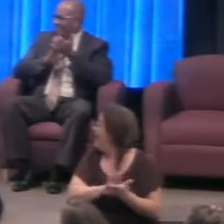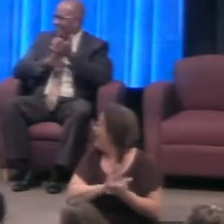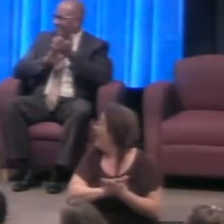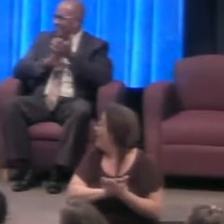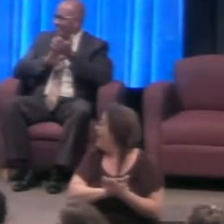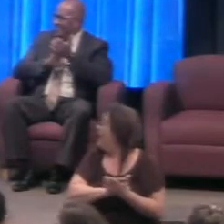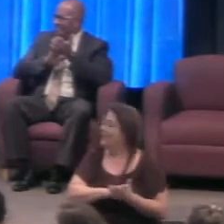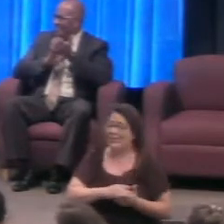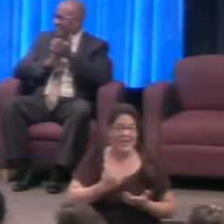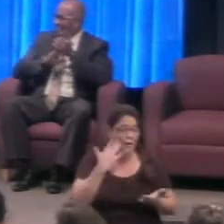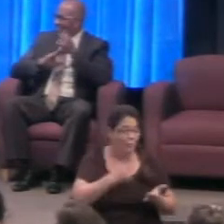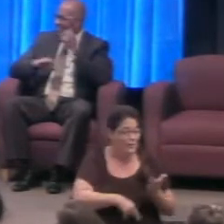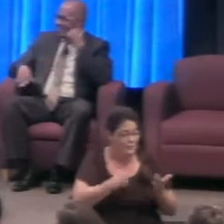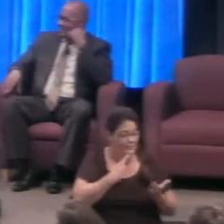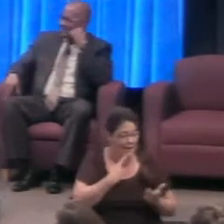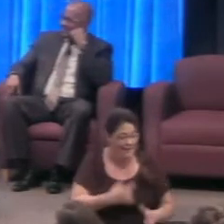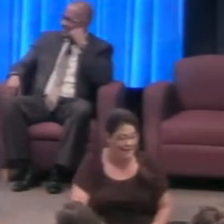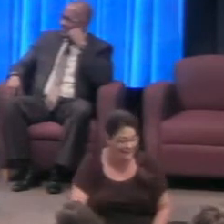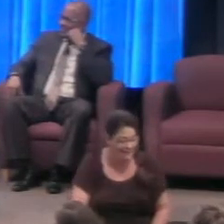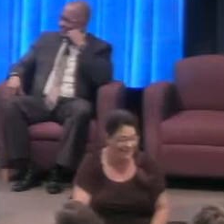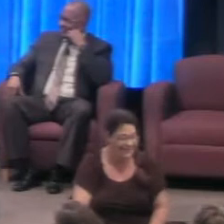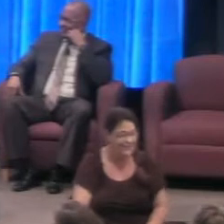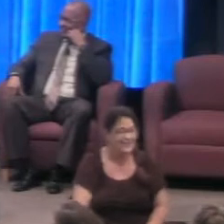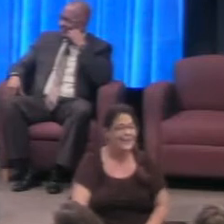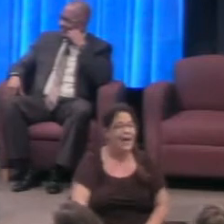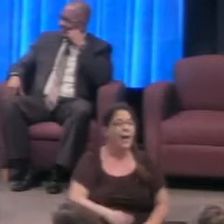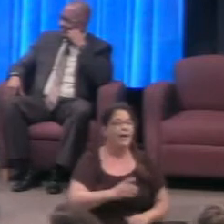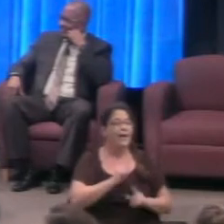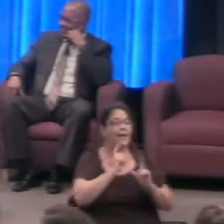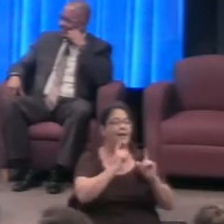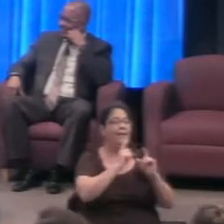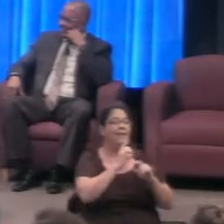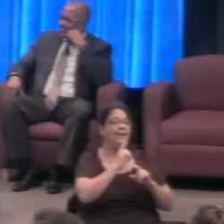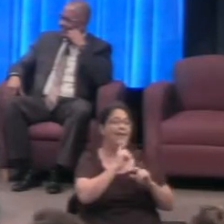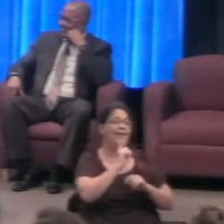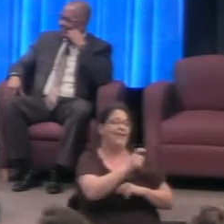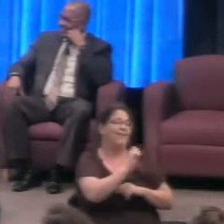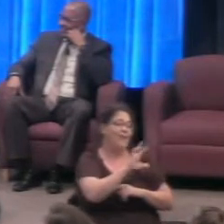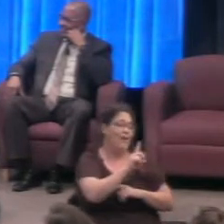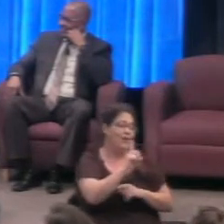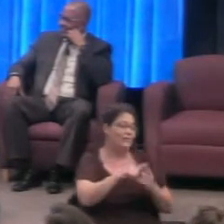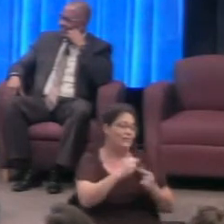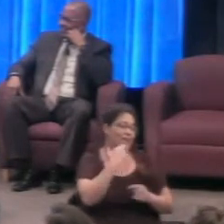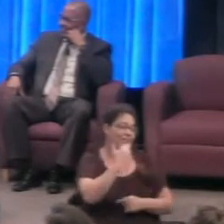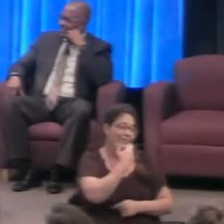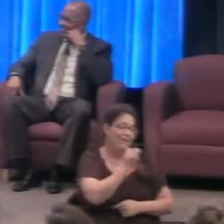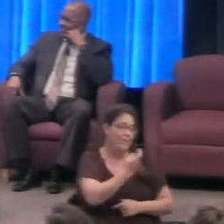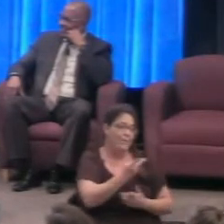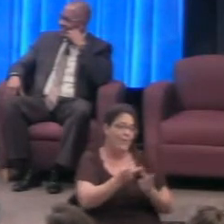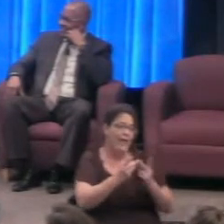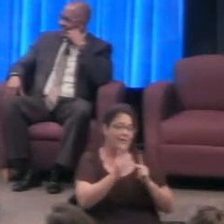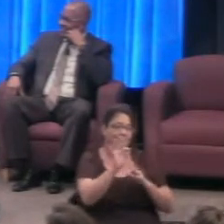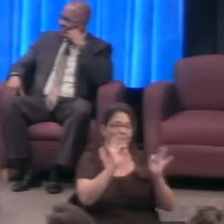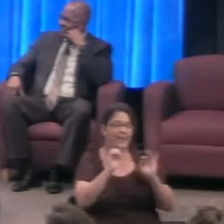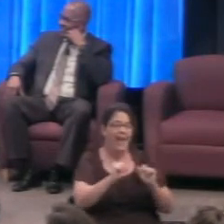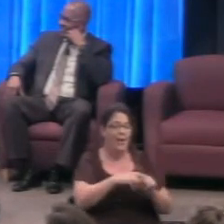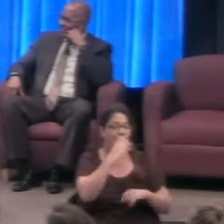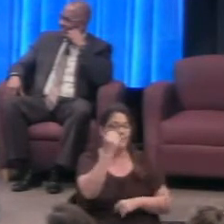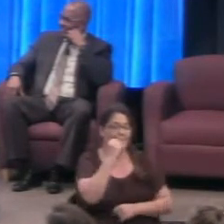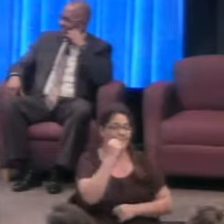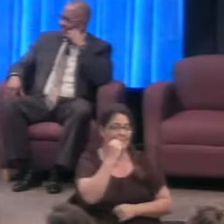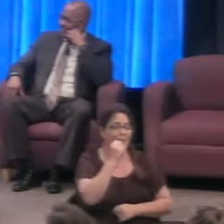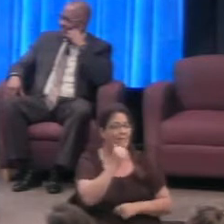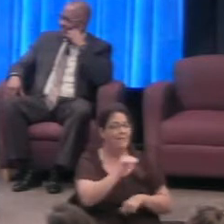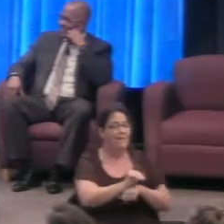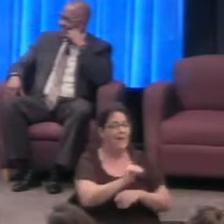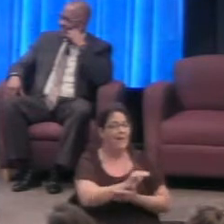That's wonderful. We also got you a gift card to a restaurant so that there's a couple places you can choose from. So hopefully you have a nice